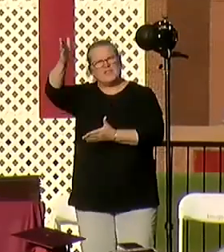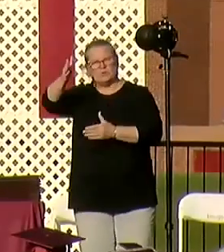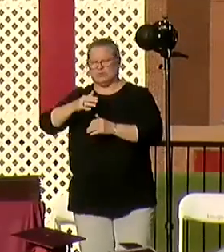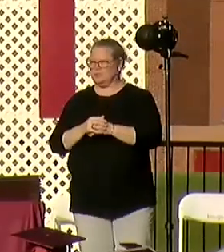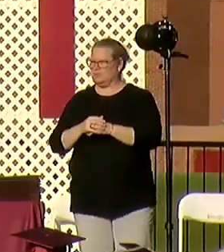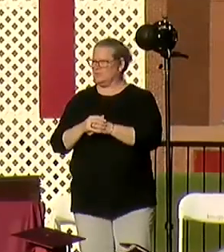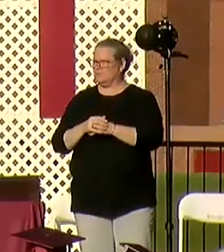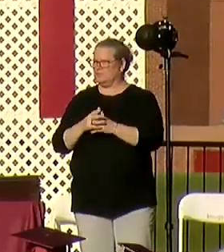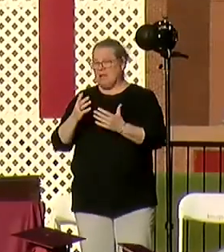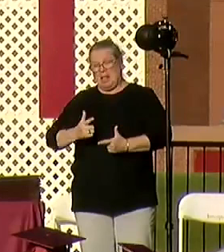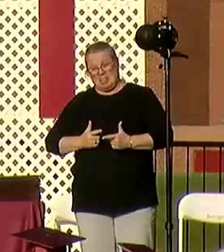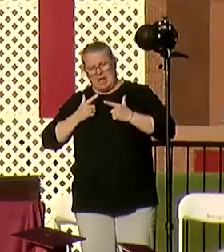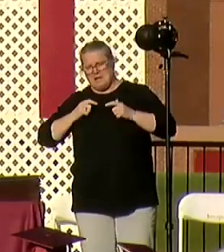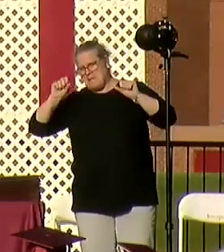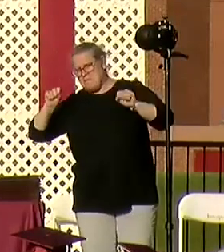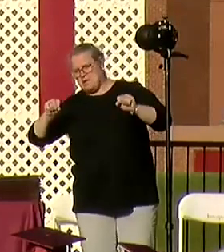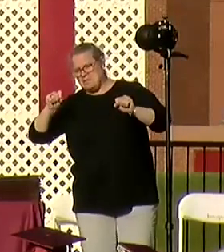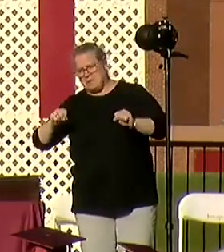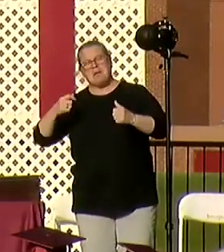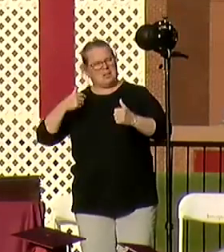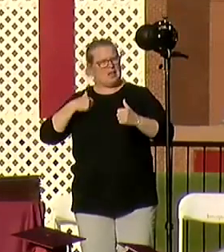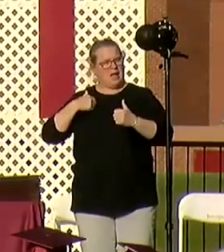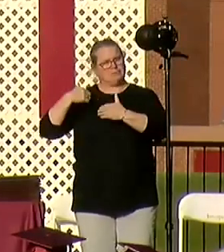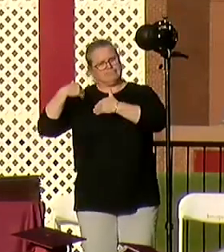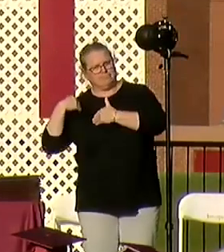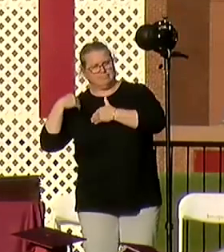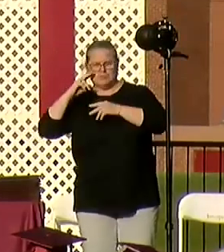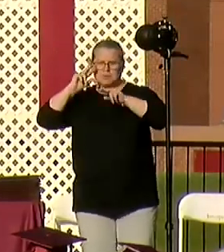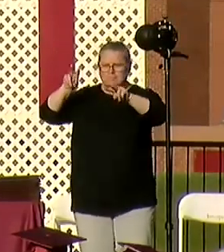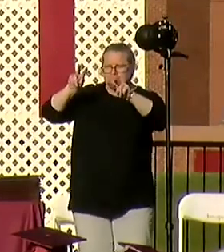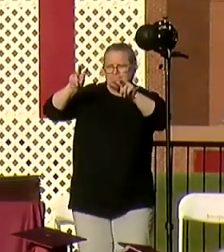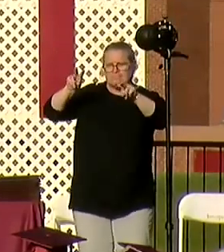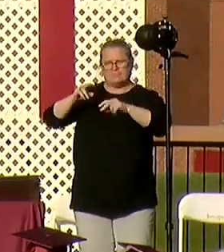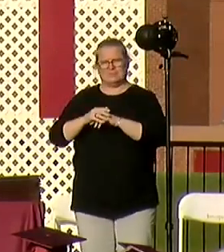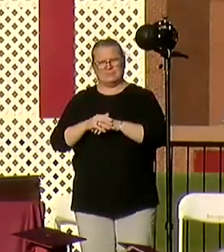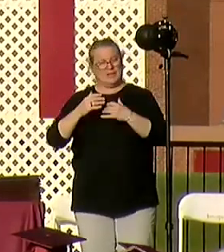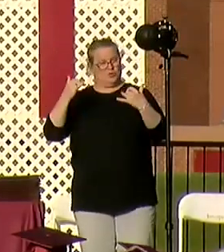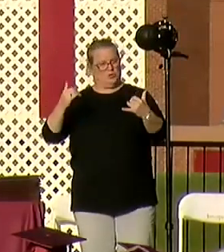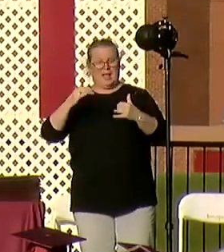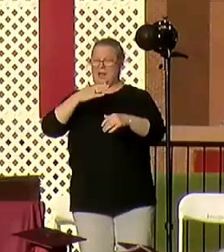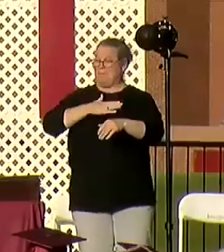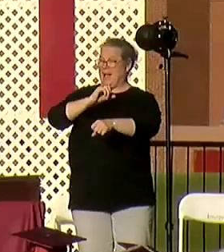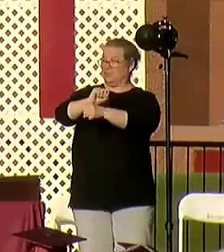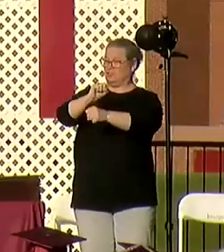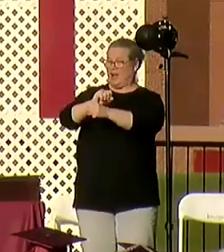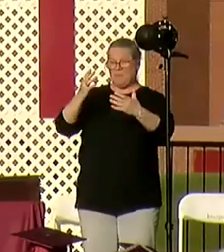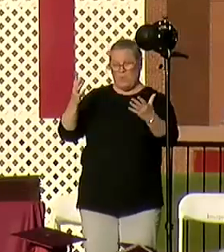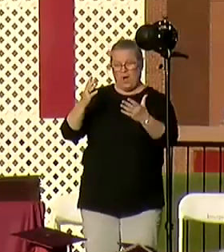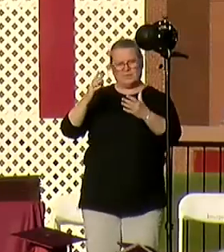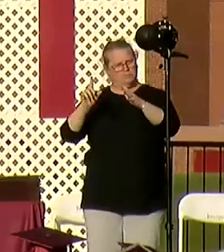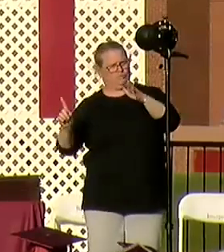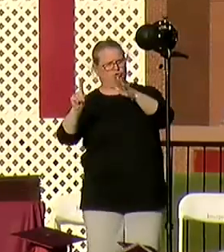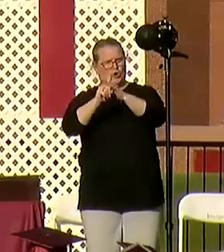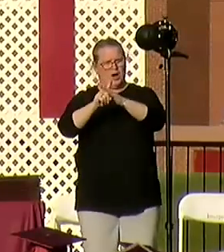offer. Starting today, my job is to show up wide-eyed and willing and ready. For what? I don't